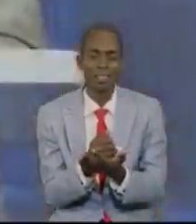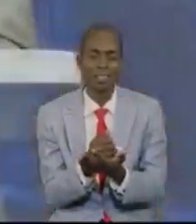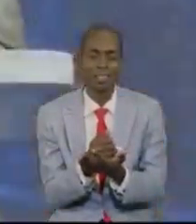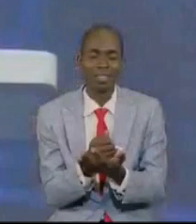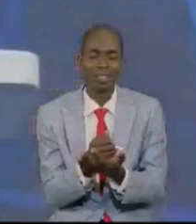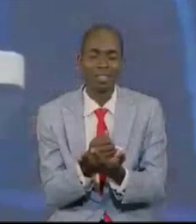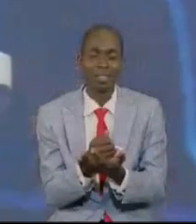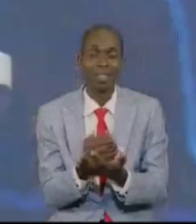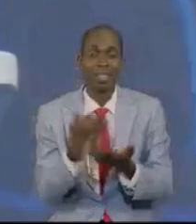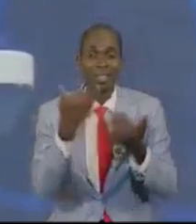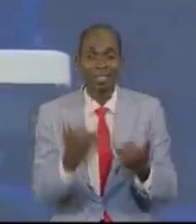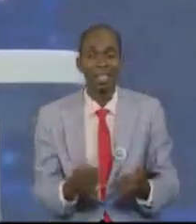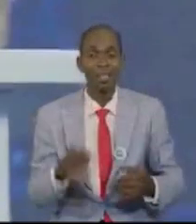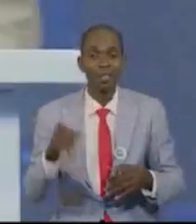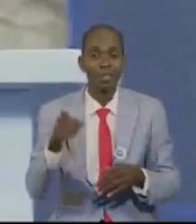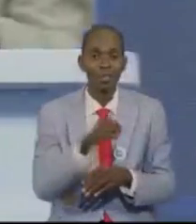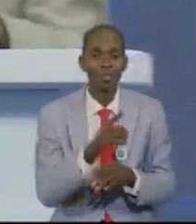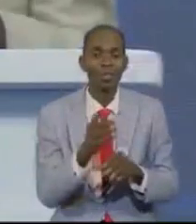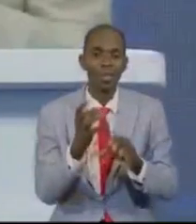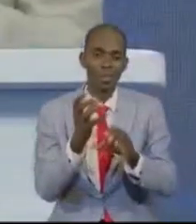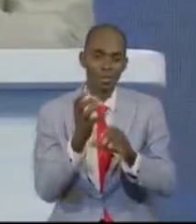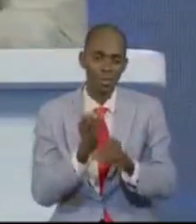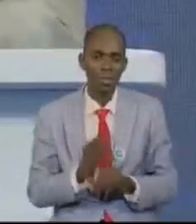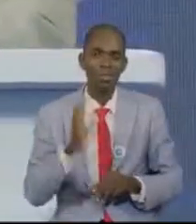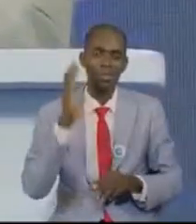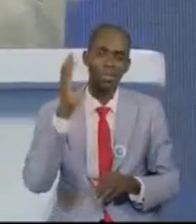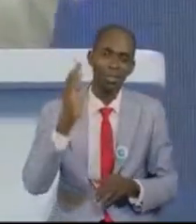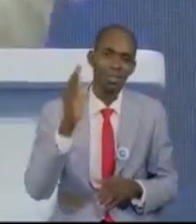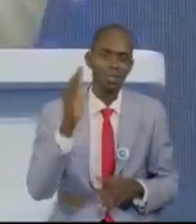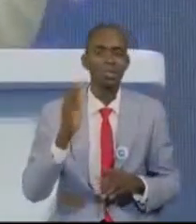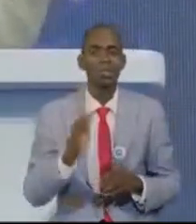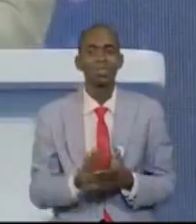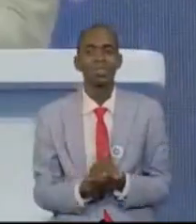Now you have a testimony.